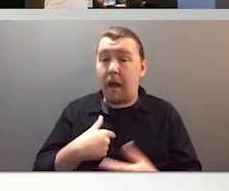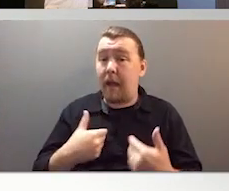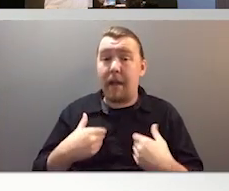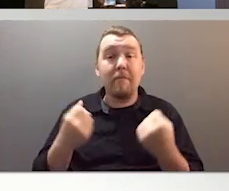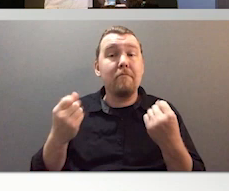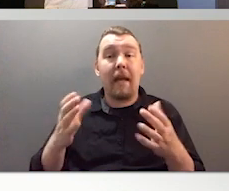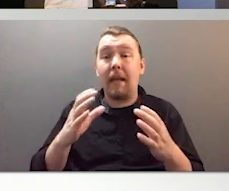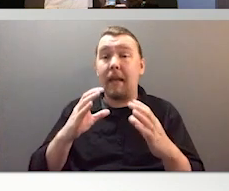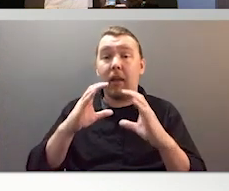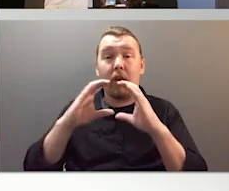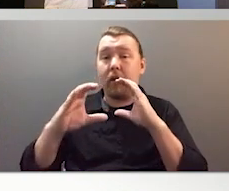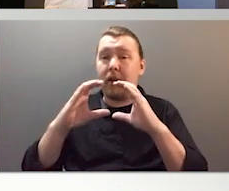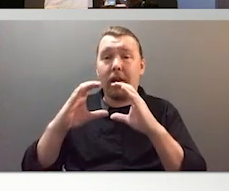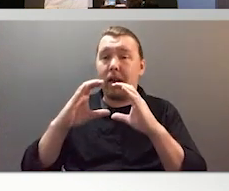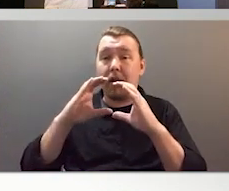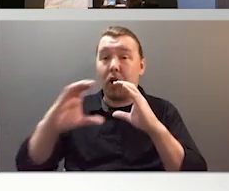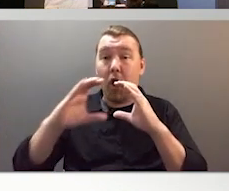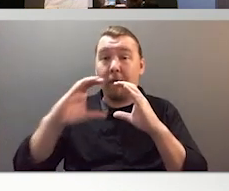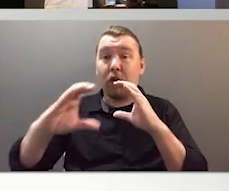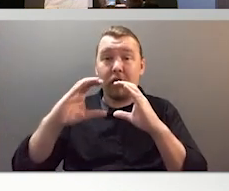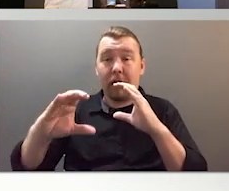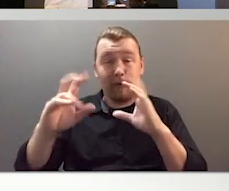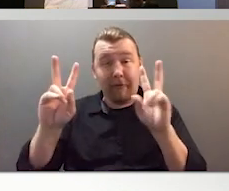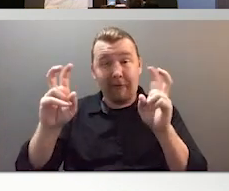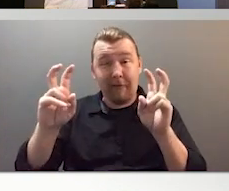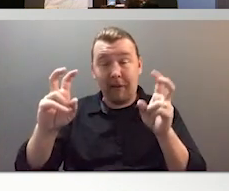anybody? Oh, uh-oh. Well, I guess we're done. No, I don't know.